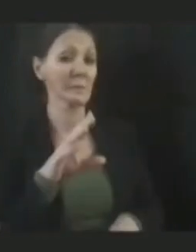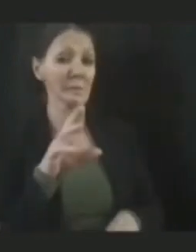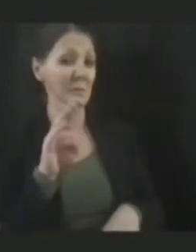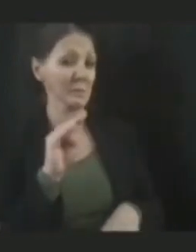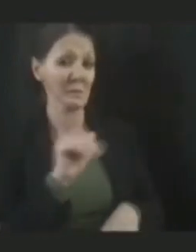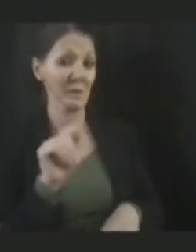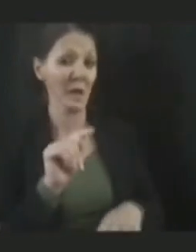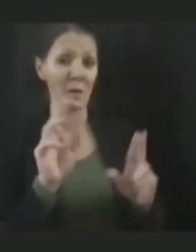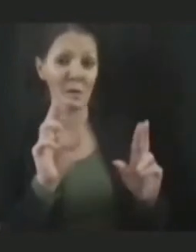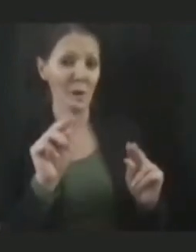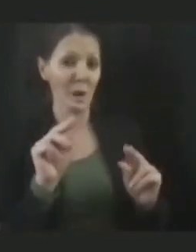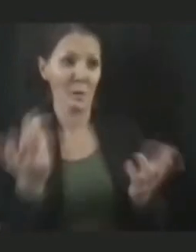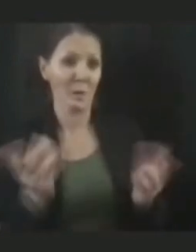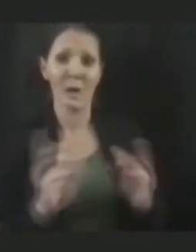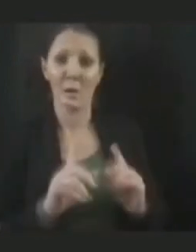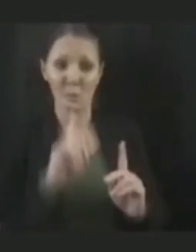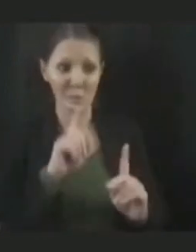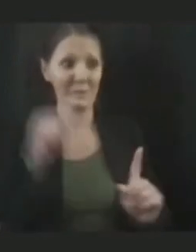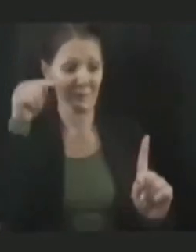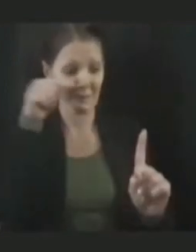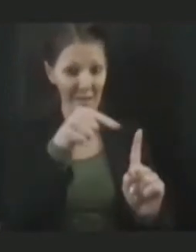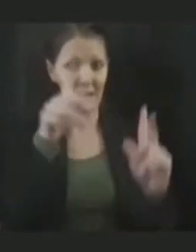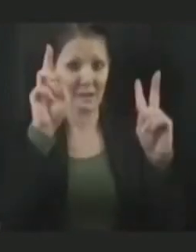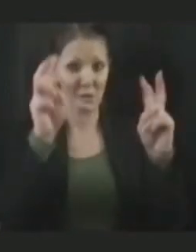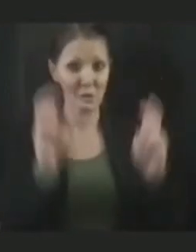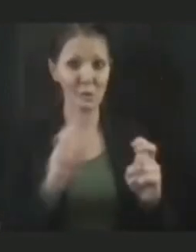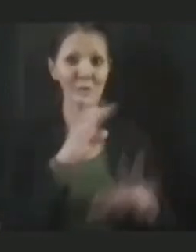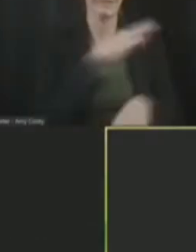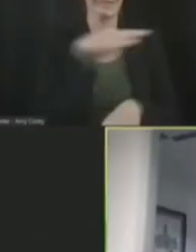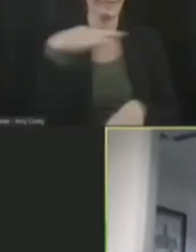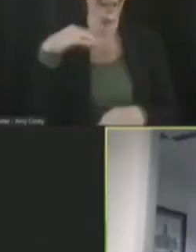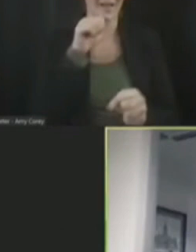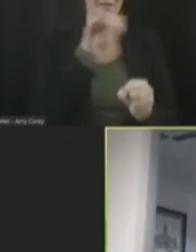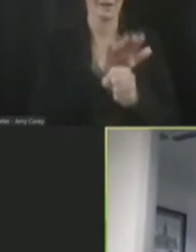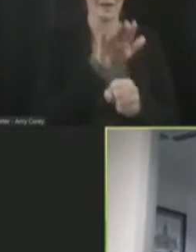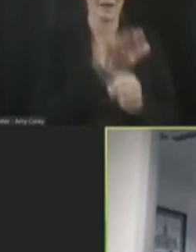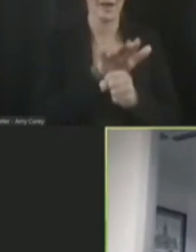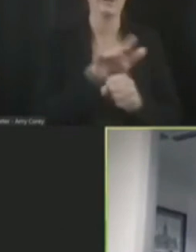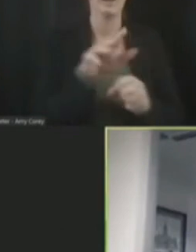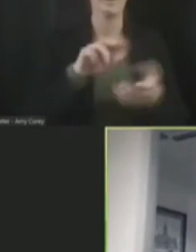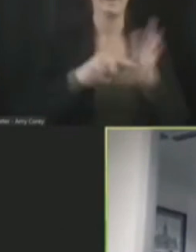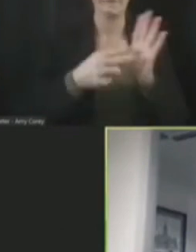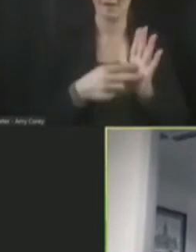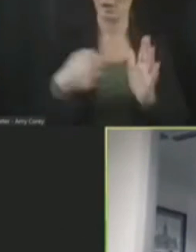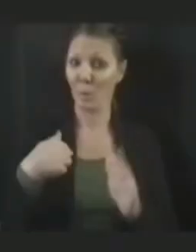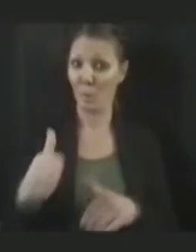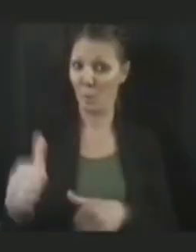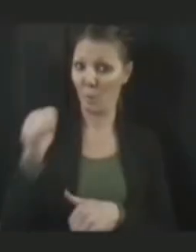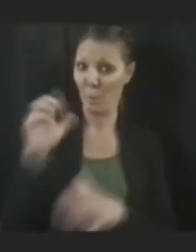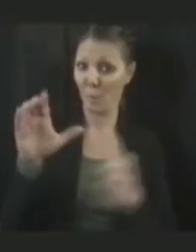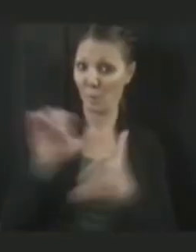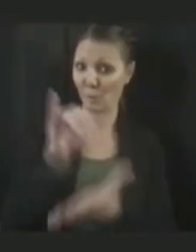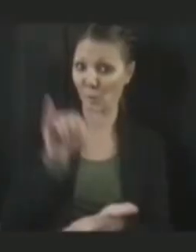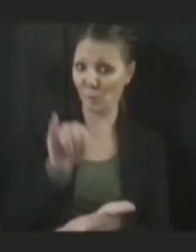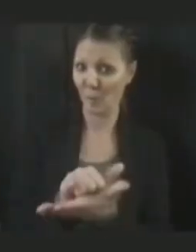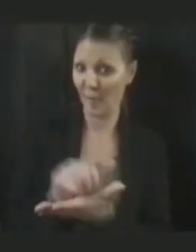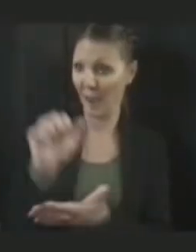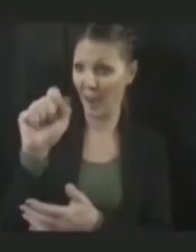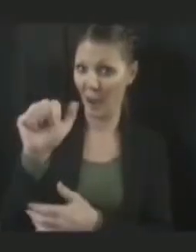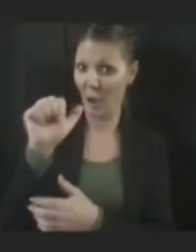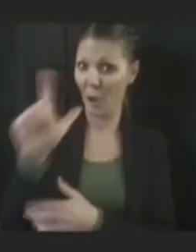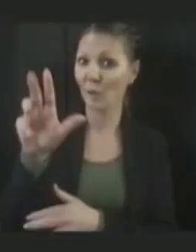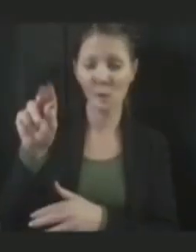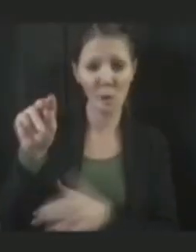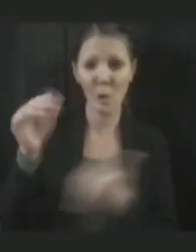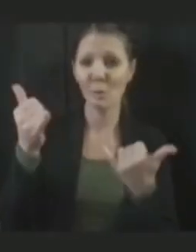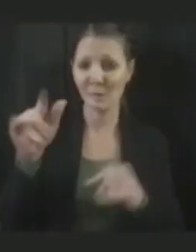There is a clear issue related to staffing, but I don't see the issue ruled out completely. We're monitoring hospital capacity slowly.